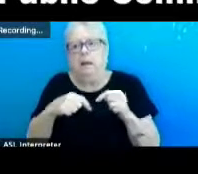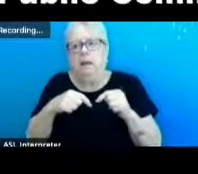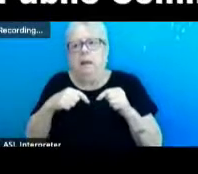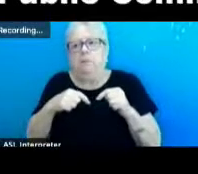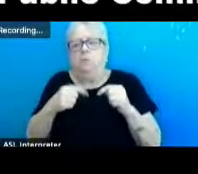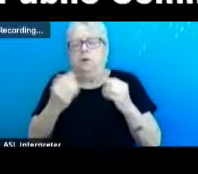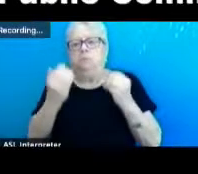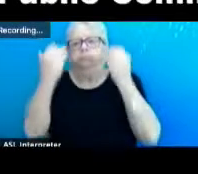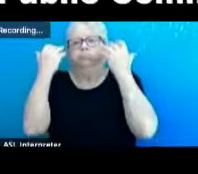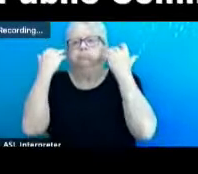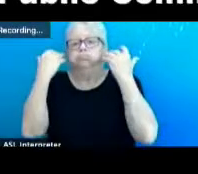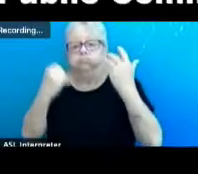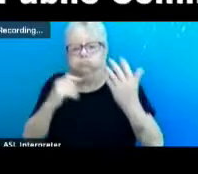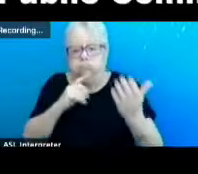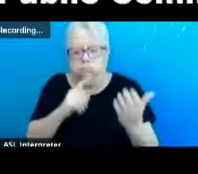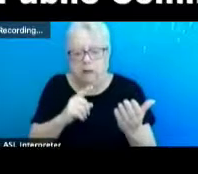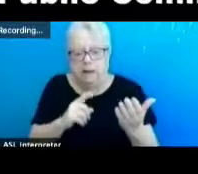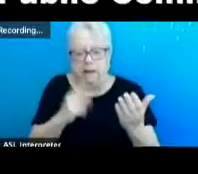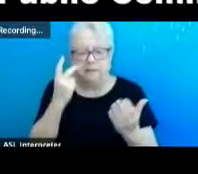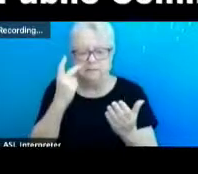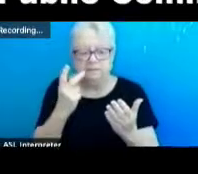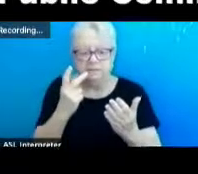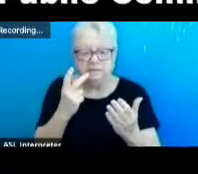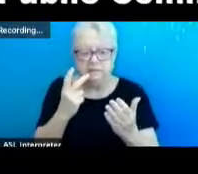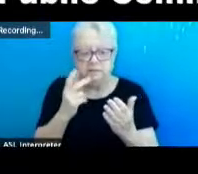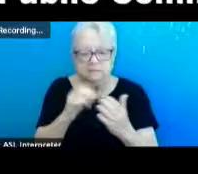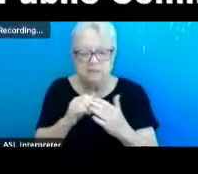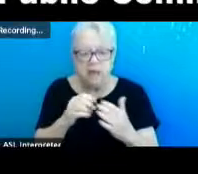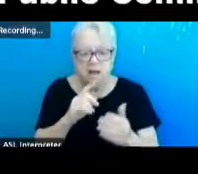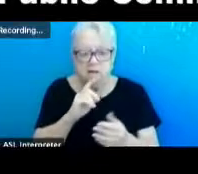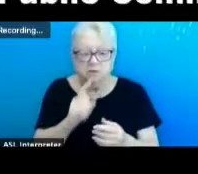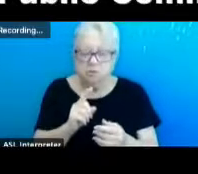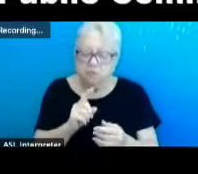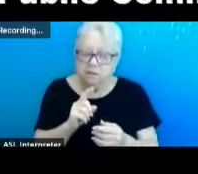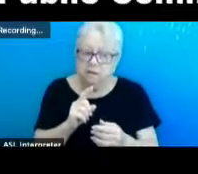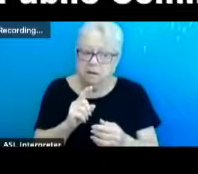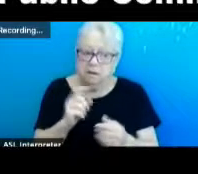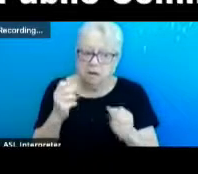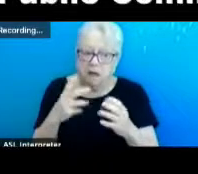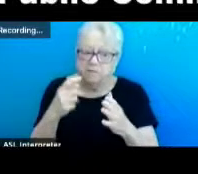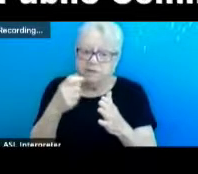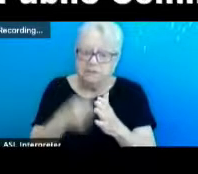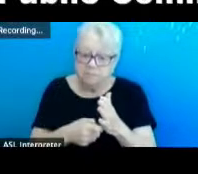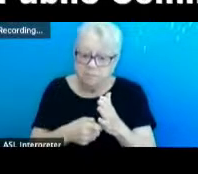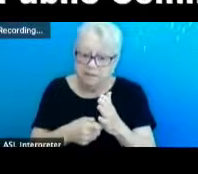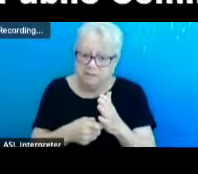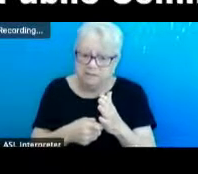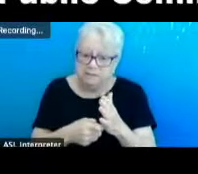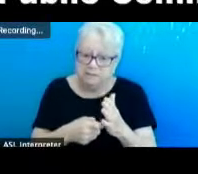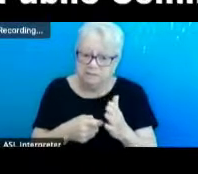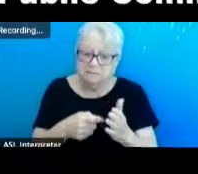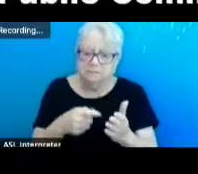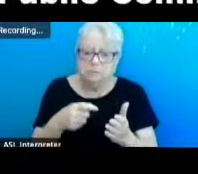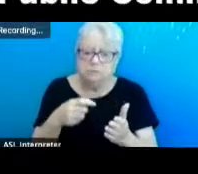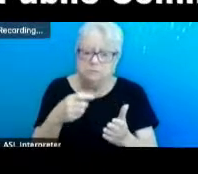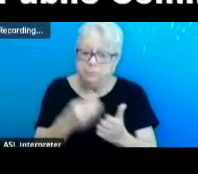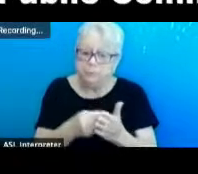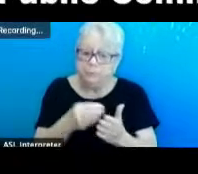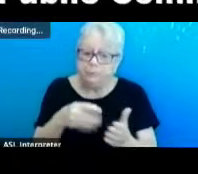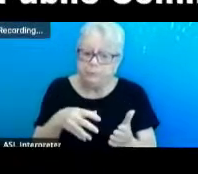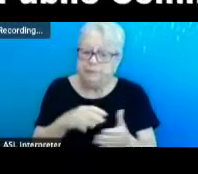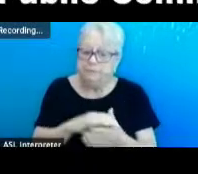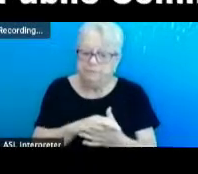being admittedly a pretty significant expense. But if there's no way to